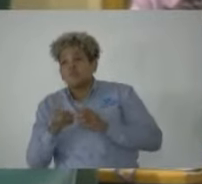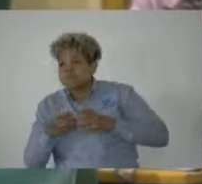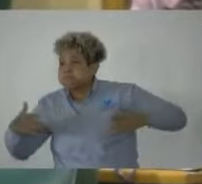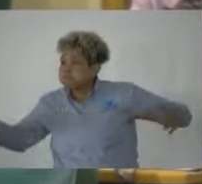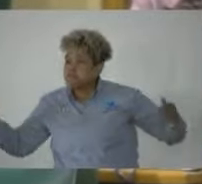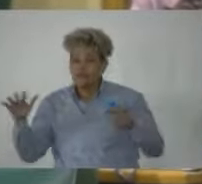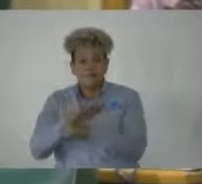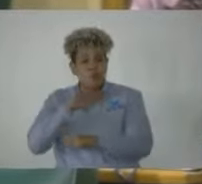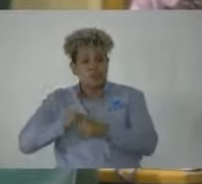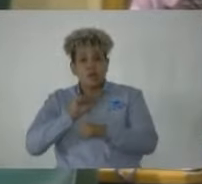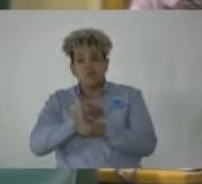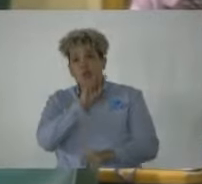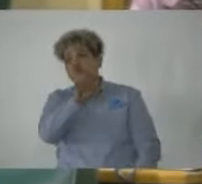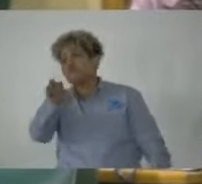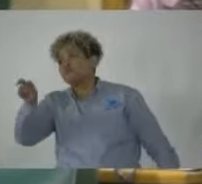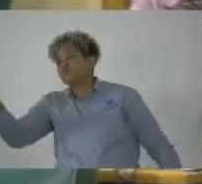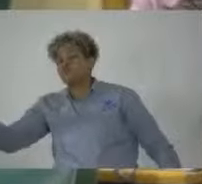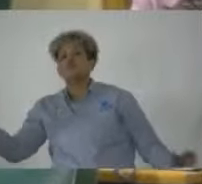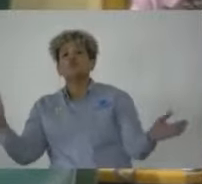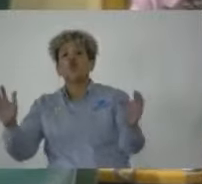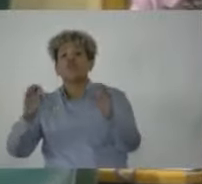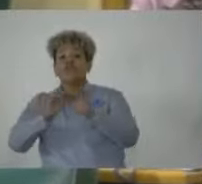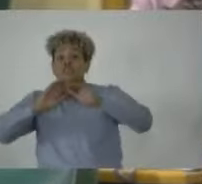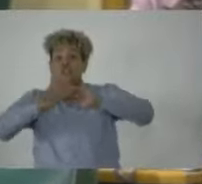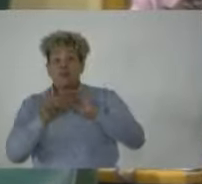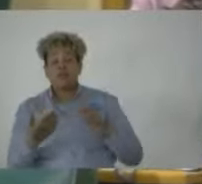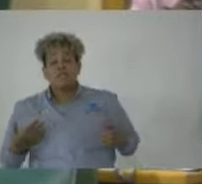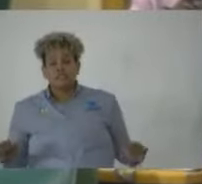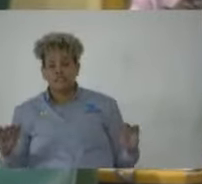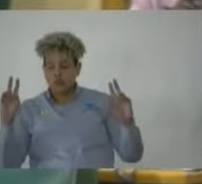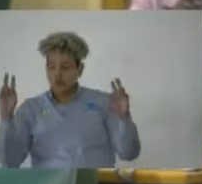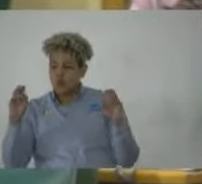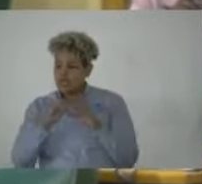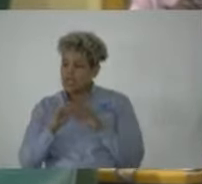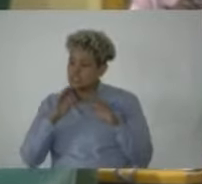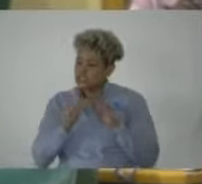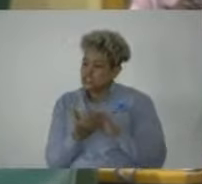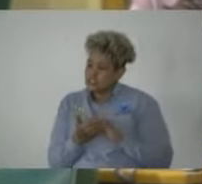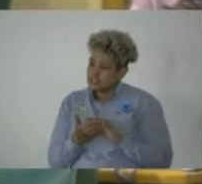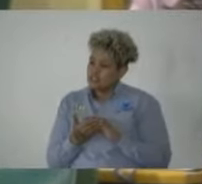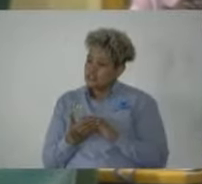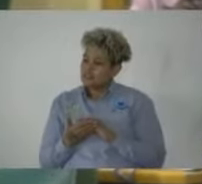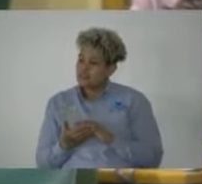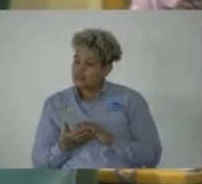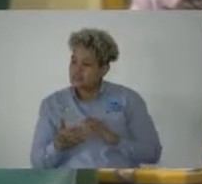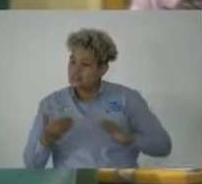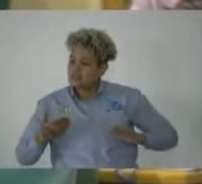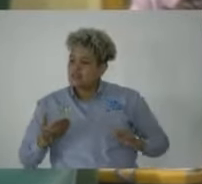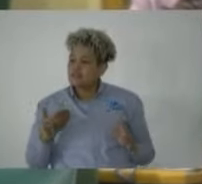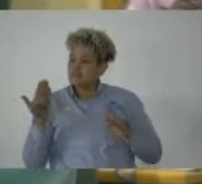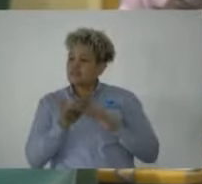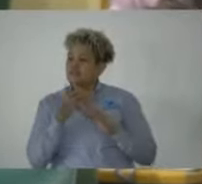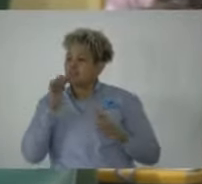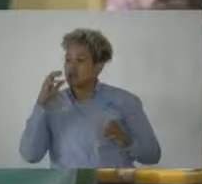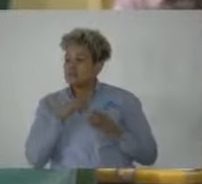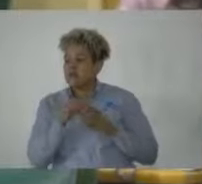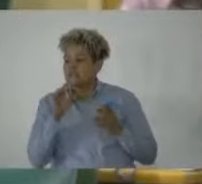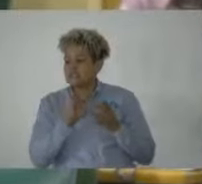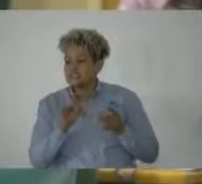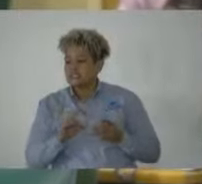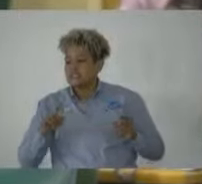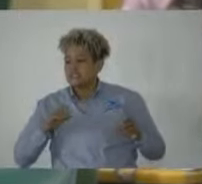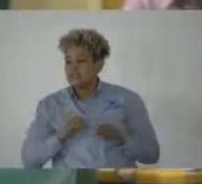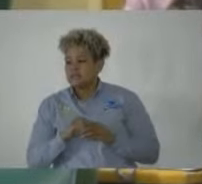jobs. In Jamaica, and I'm continuing to quote, my intervention there is not a part of the text. Let me start